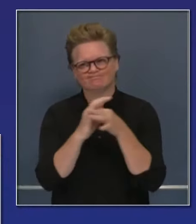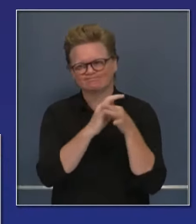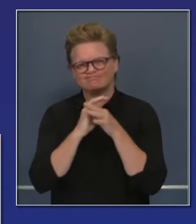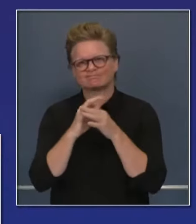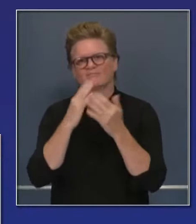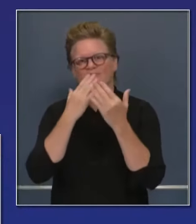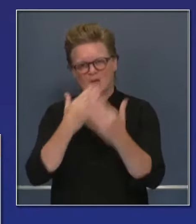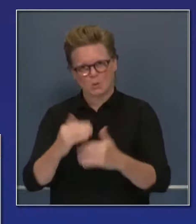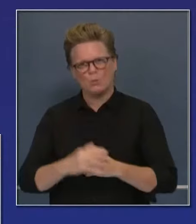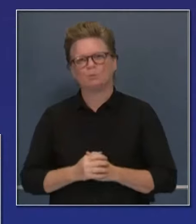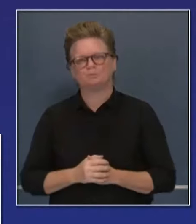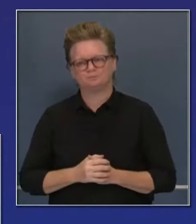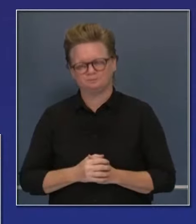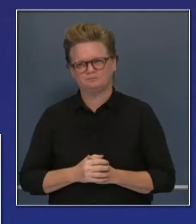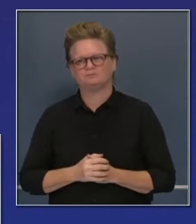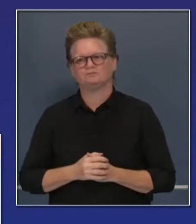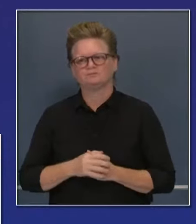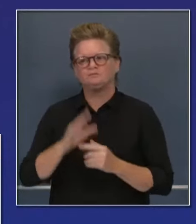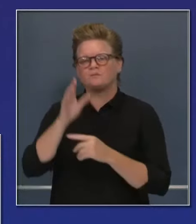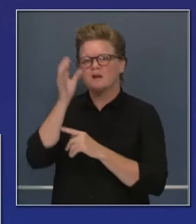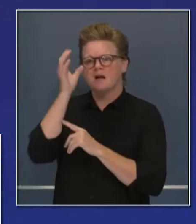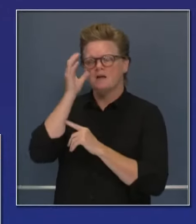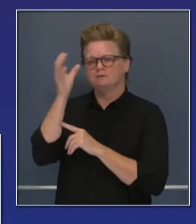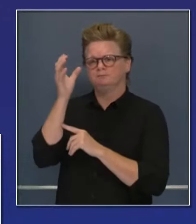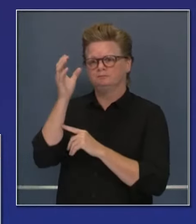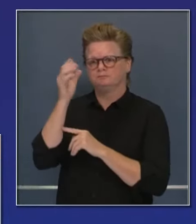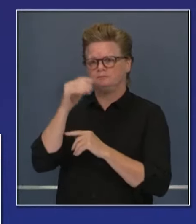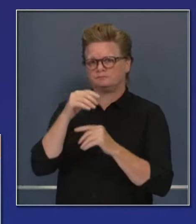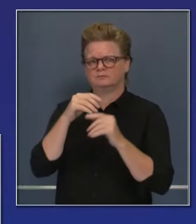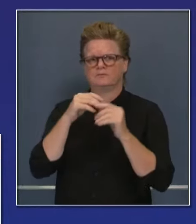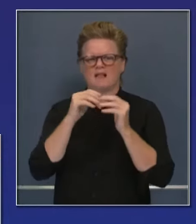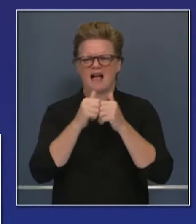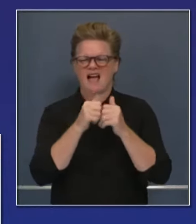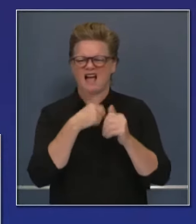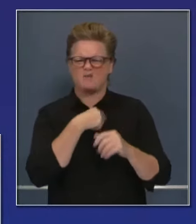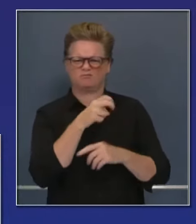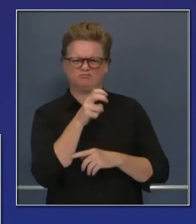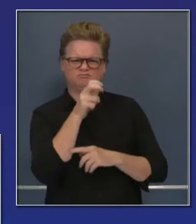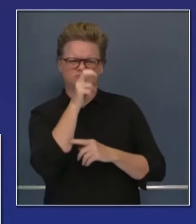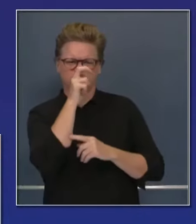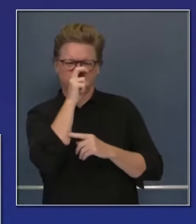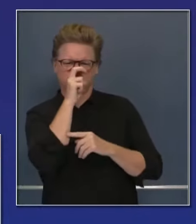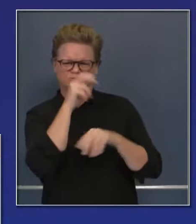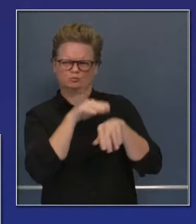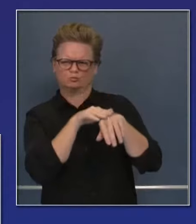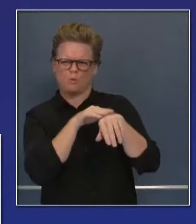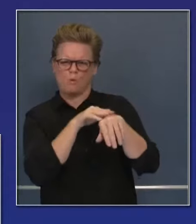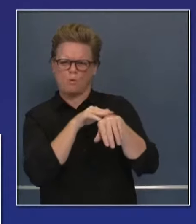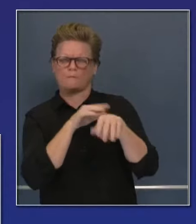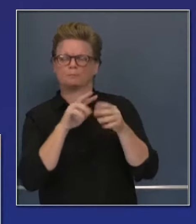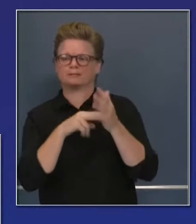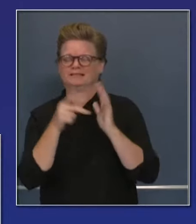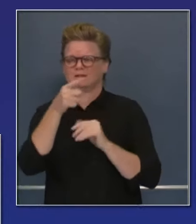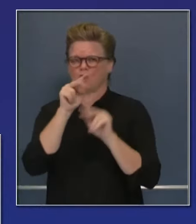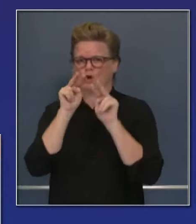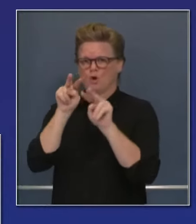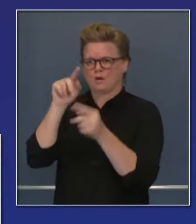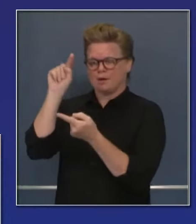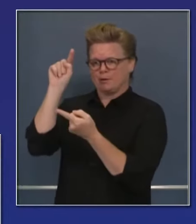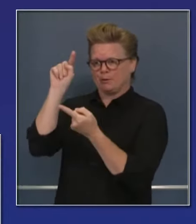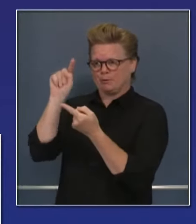and stringent is really important for California as we begin to see the reductions in case numbers,